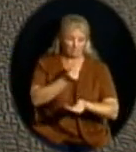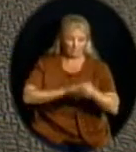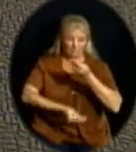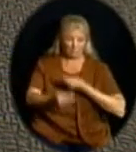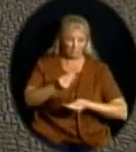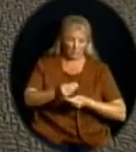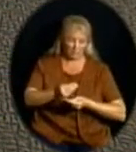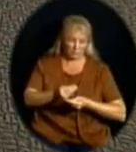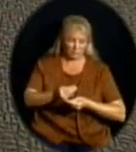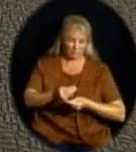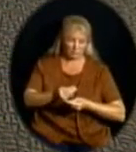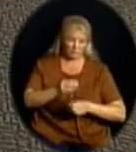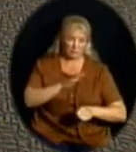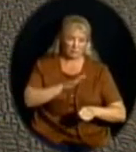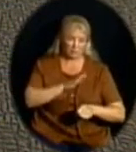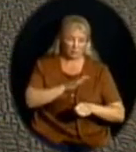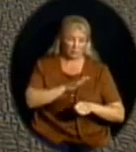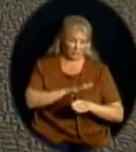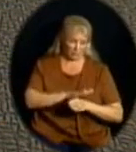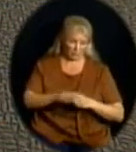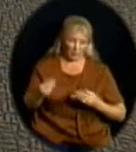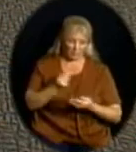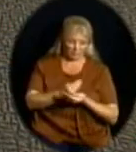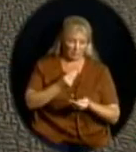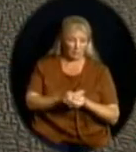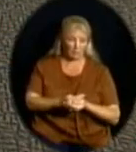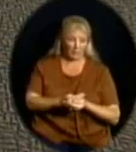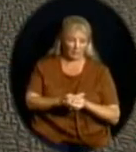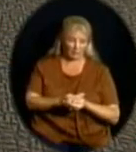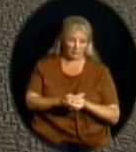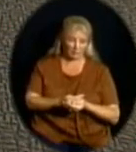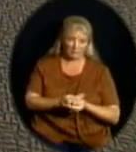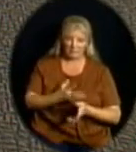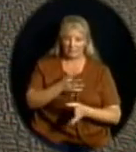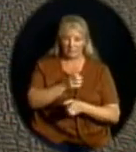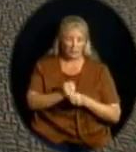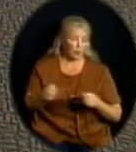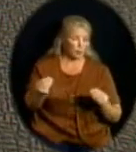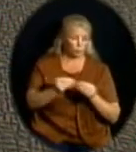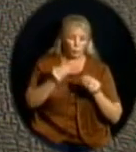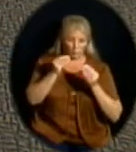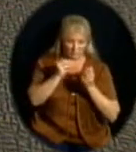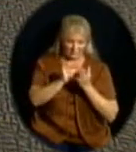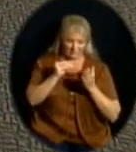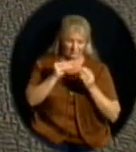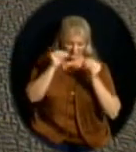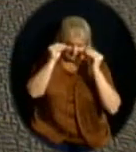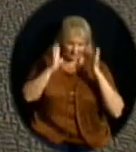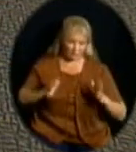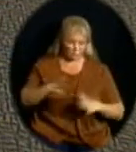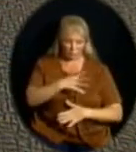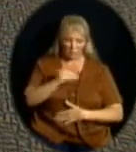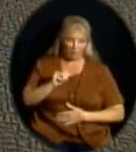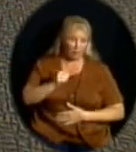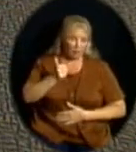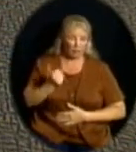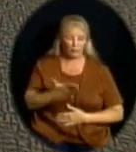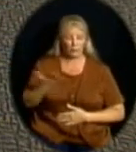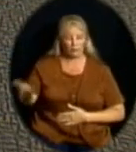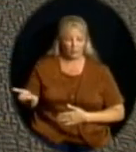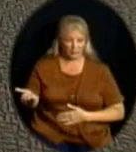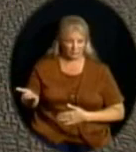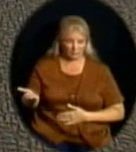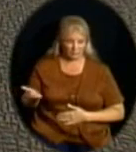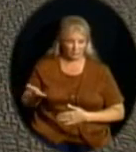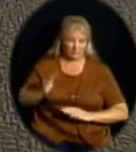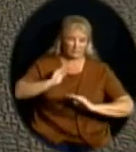to spend the dollars, to hire the additional teachers and do whatever we need to do to meet that additional need. And so there's a difference